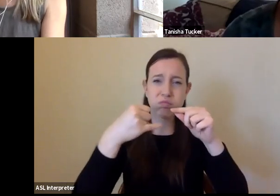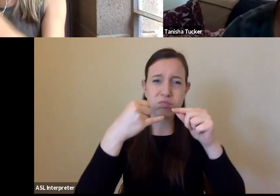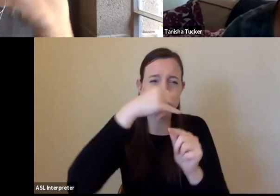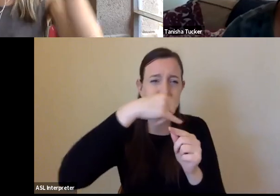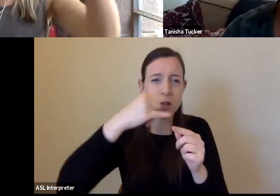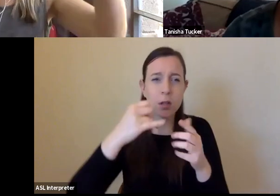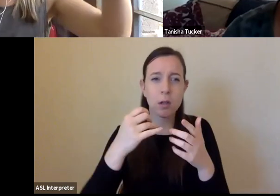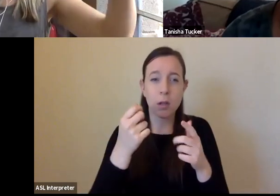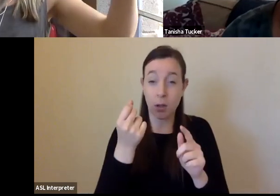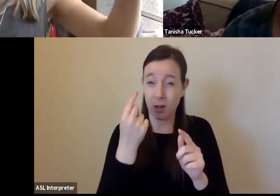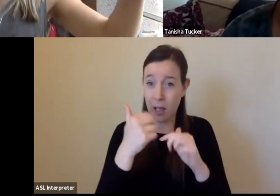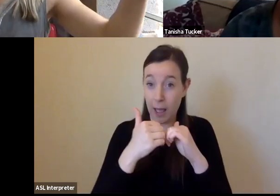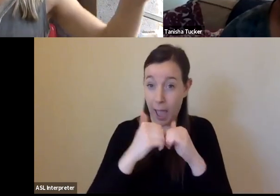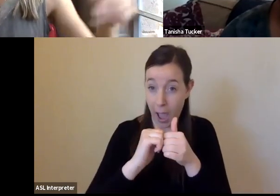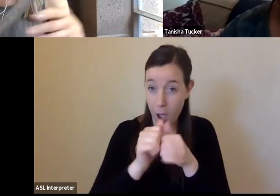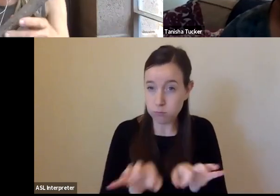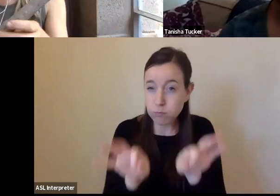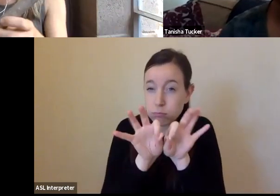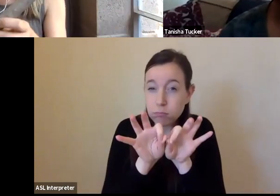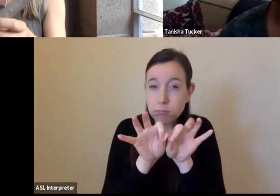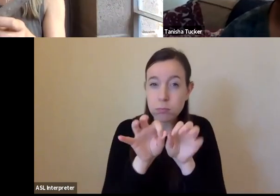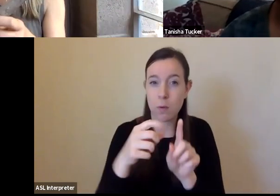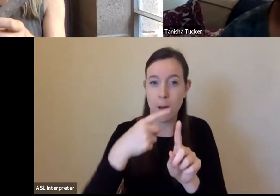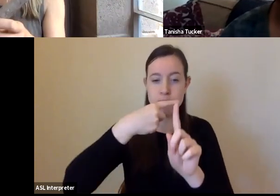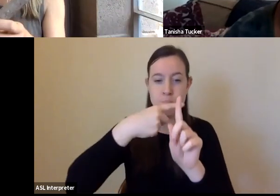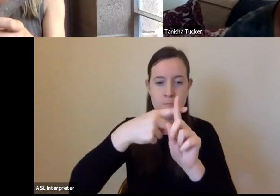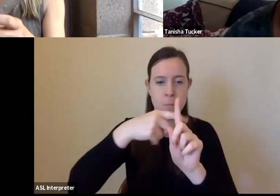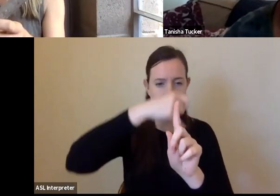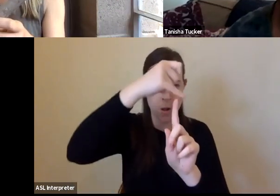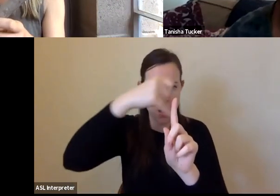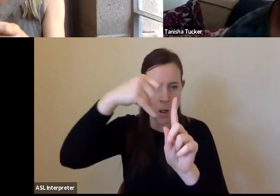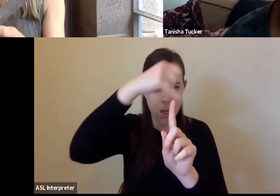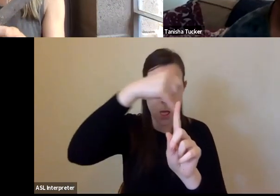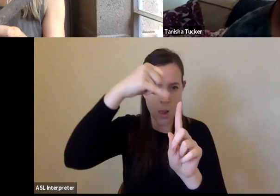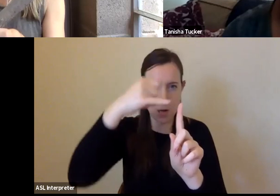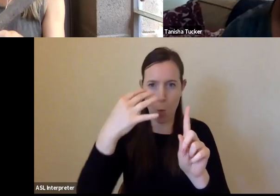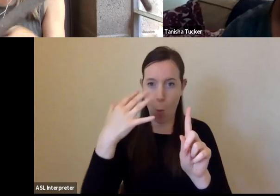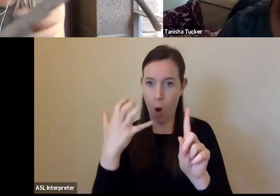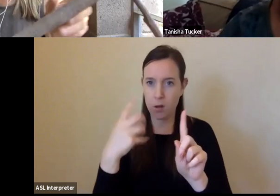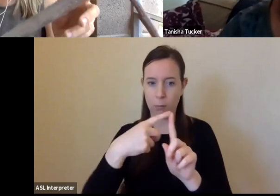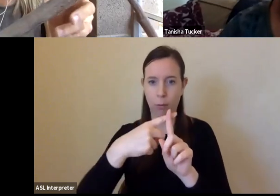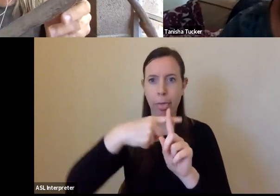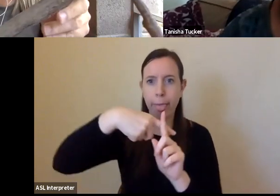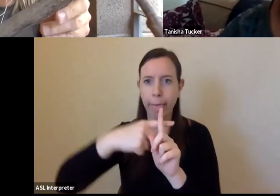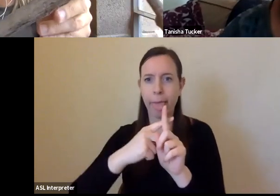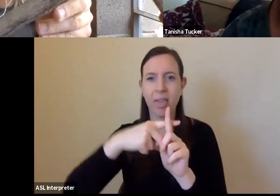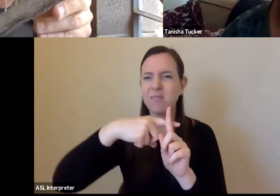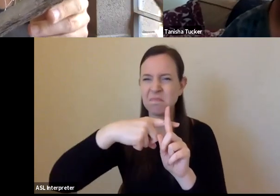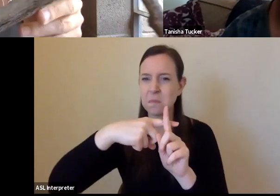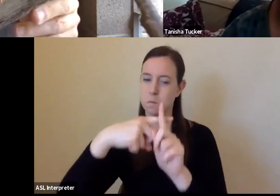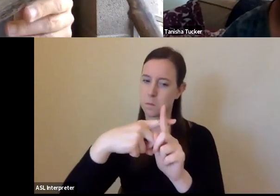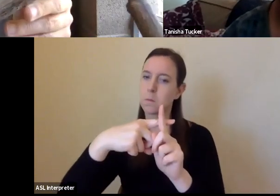way that, you know, of course that creosote doesn't move, so you kind of make your little grooves in the wood so it actually just stays